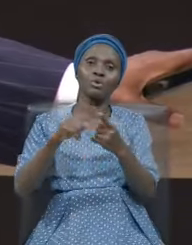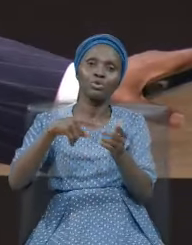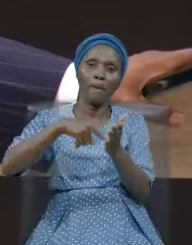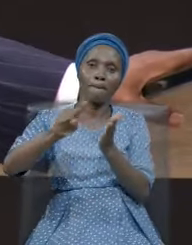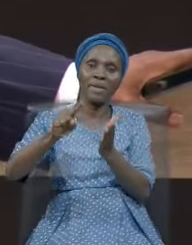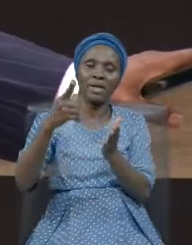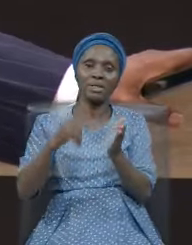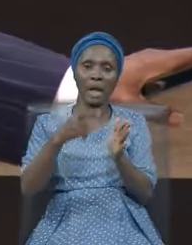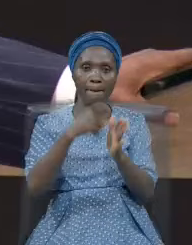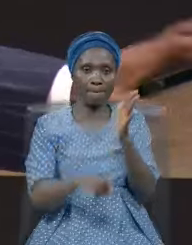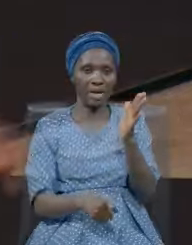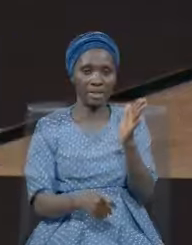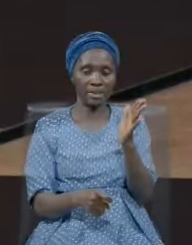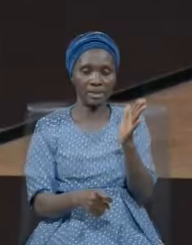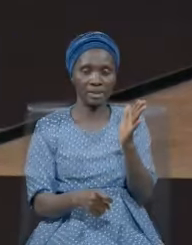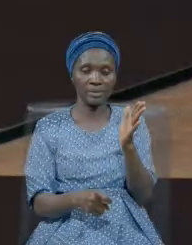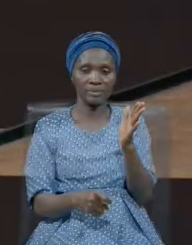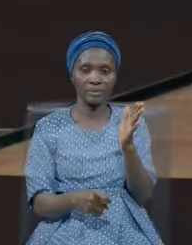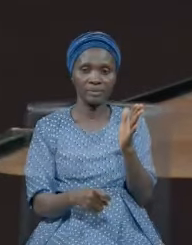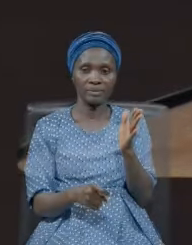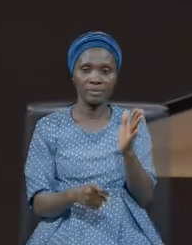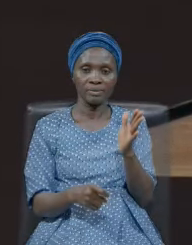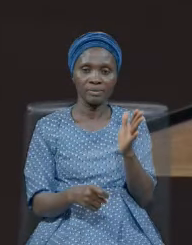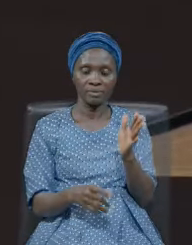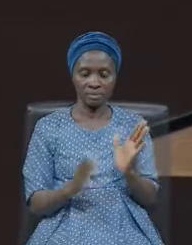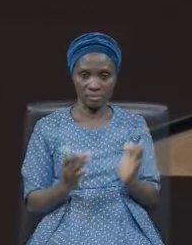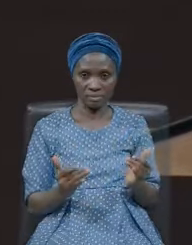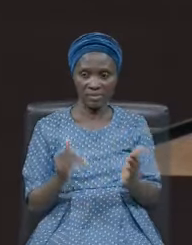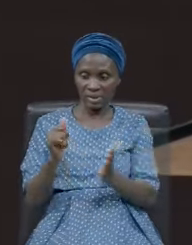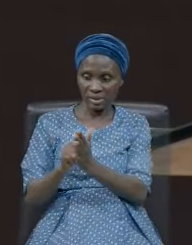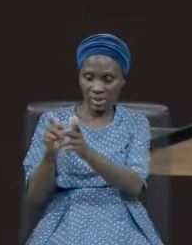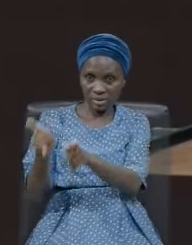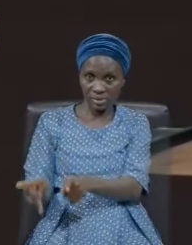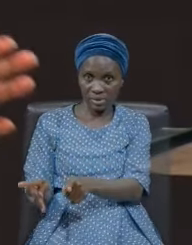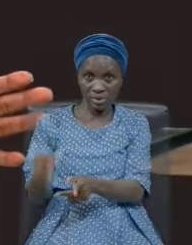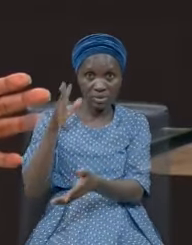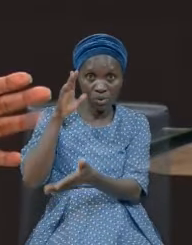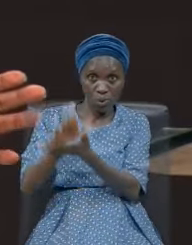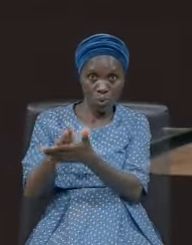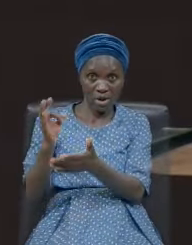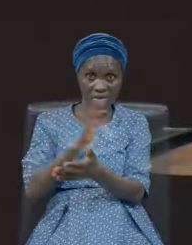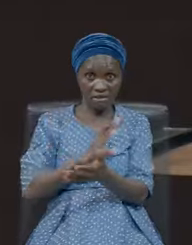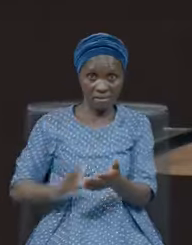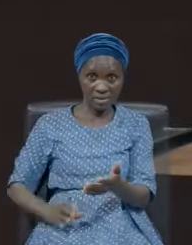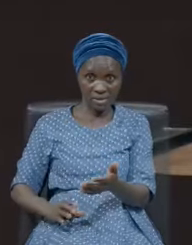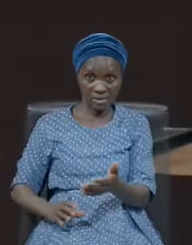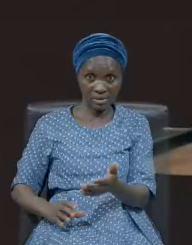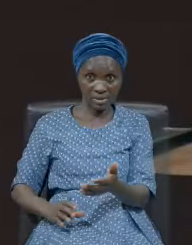bridegroom. And that person, the bride of Christ, a man,